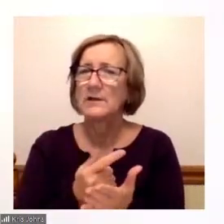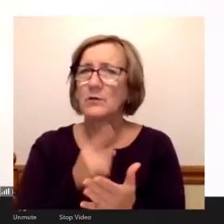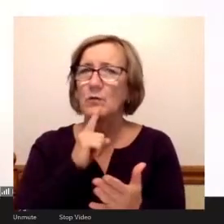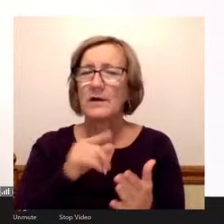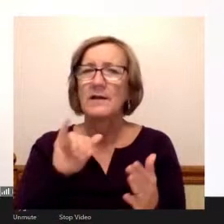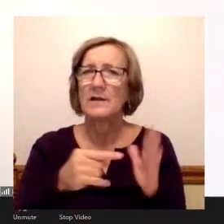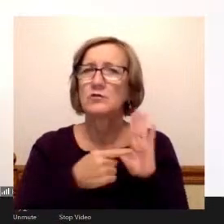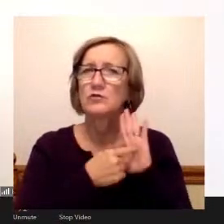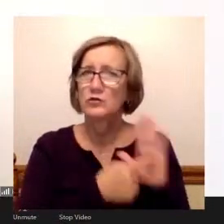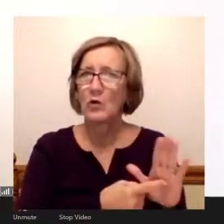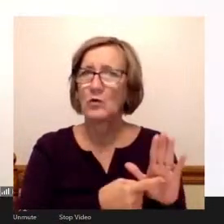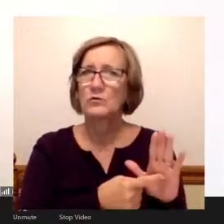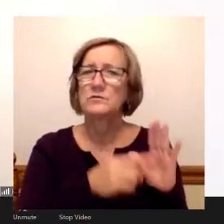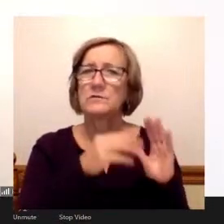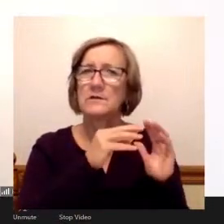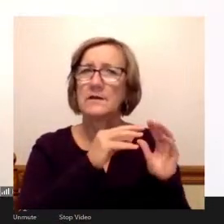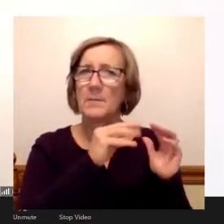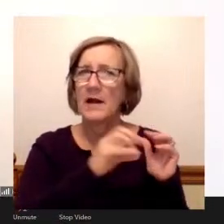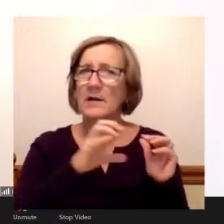Thank you.